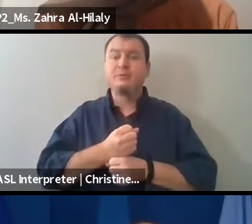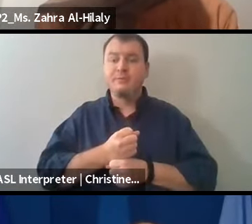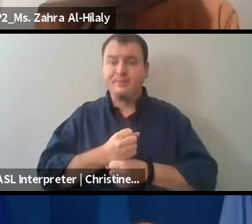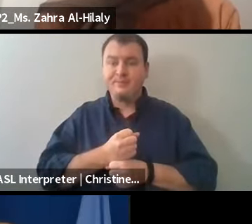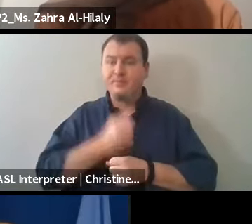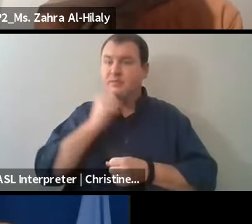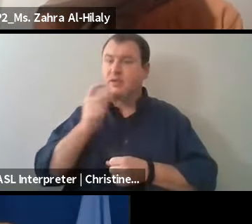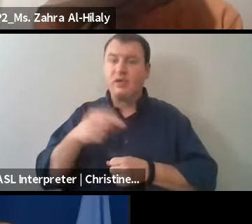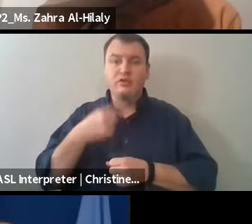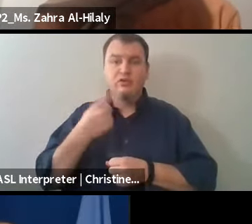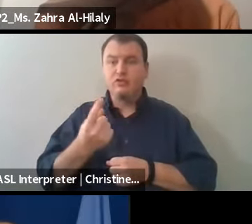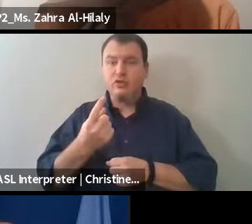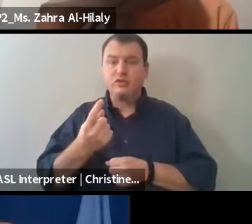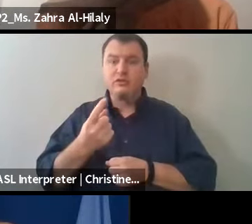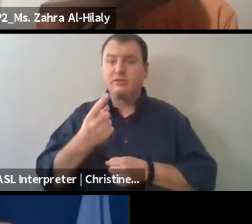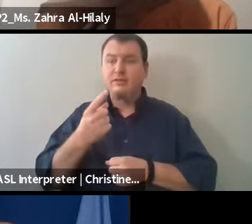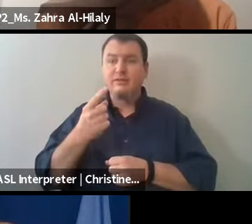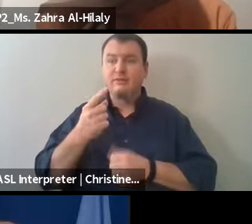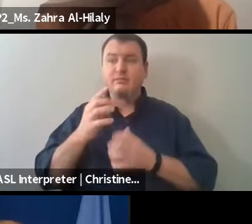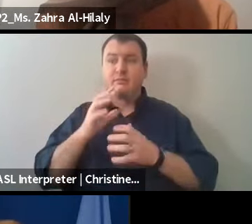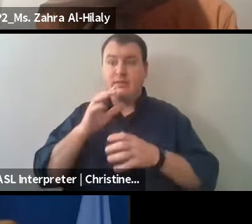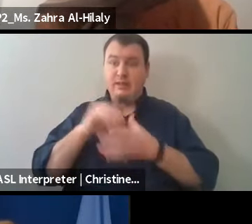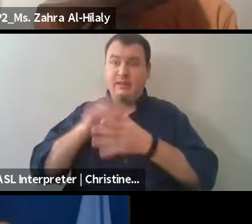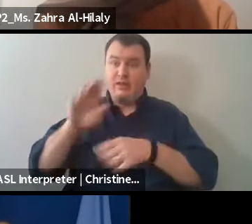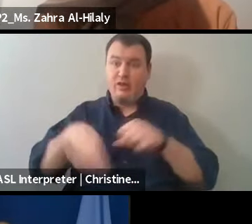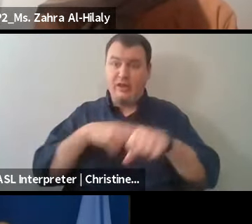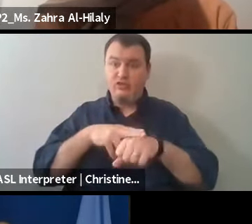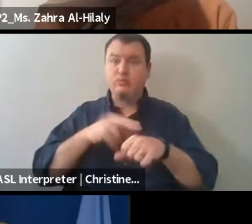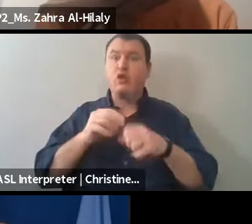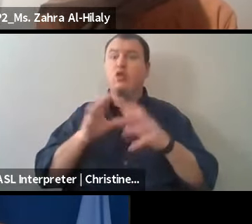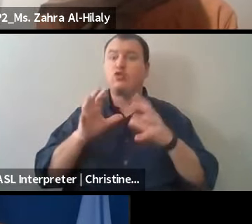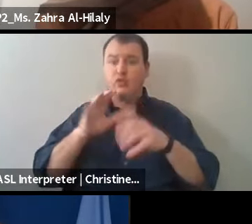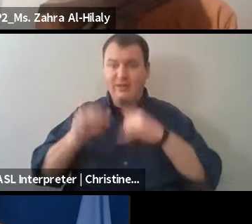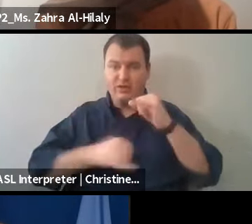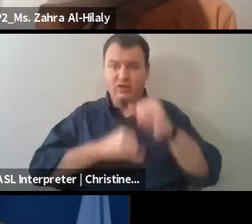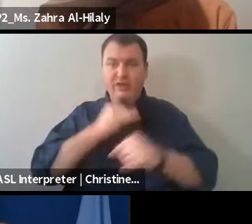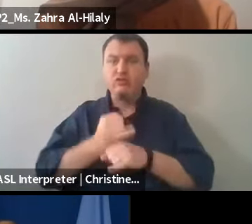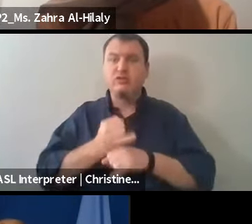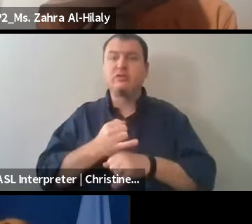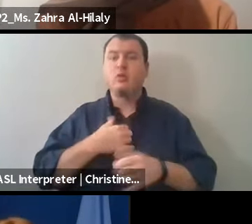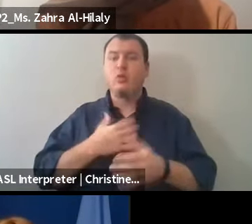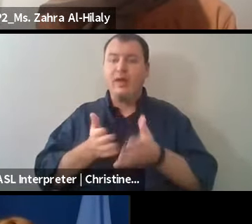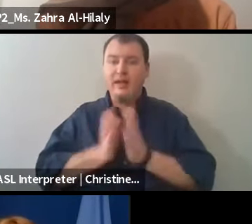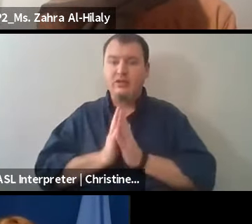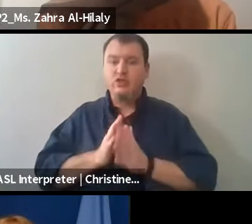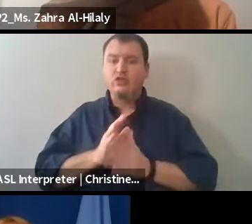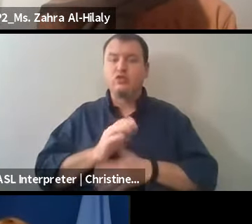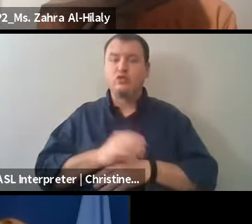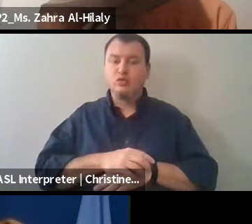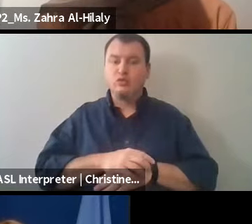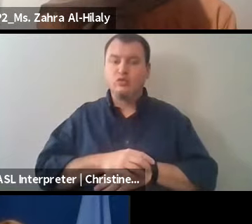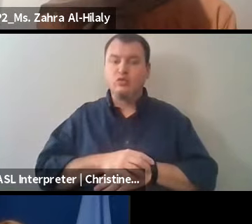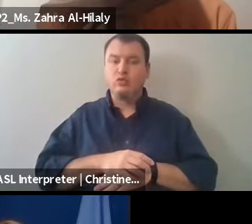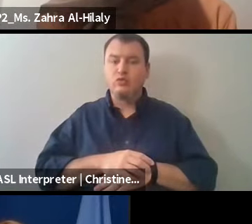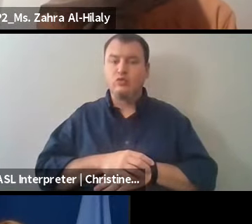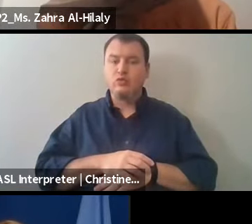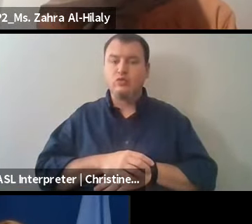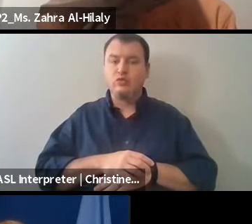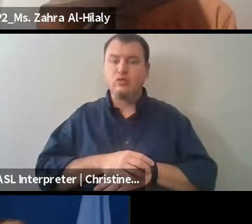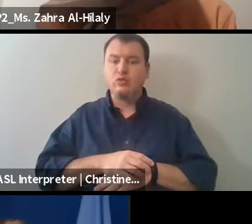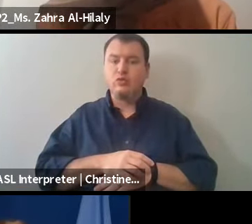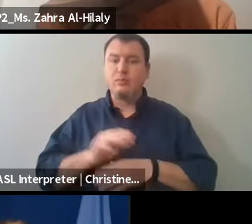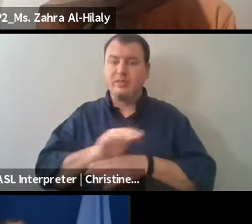not just nationally, but also internationally. And so I wanted to ask you, Minister, what do you see as